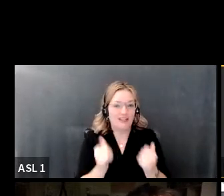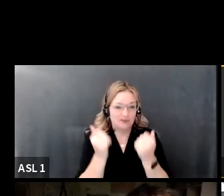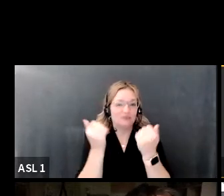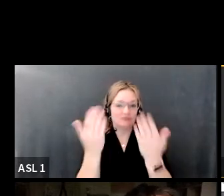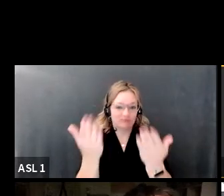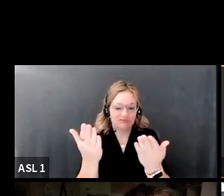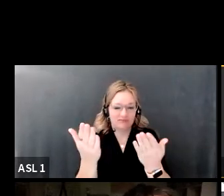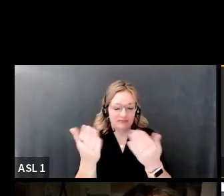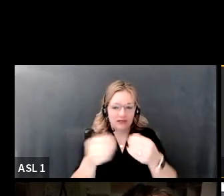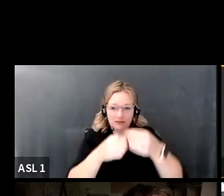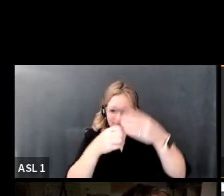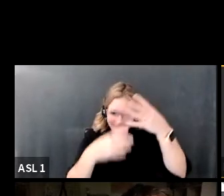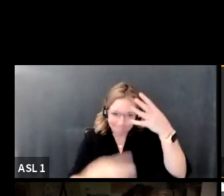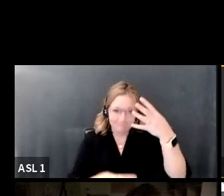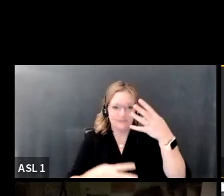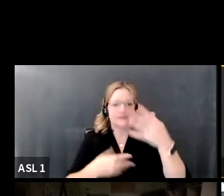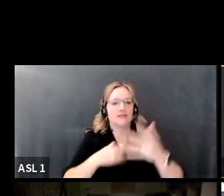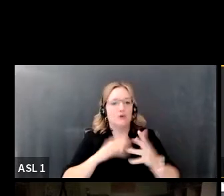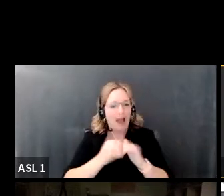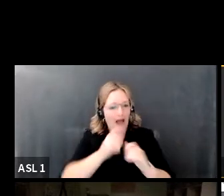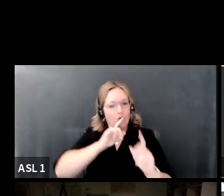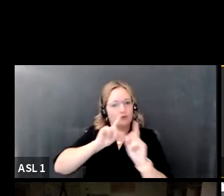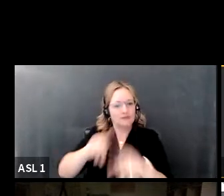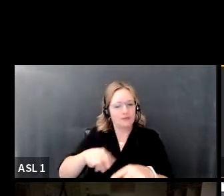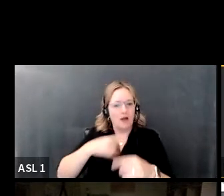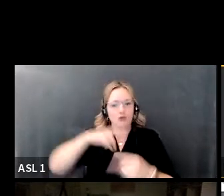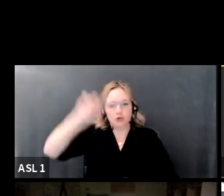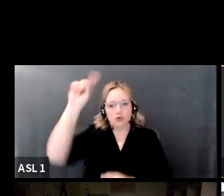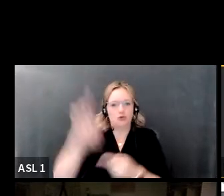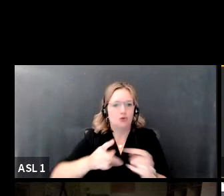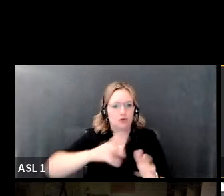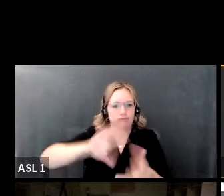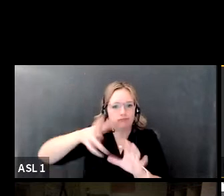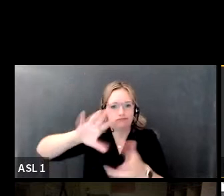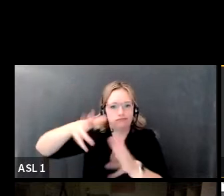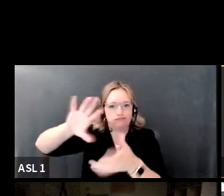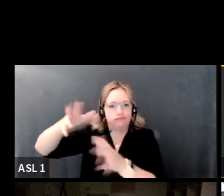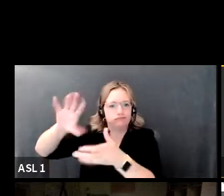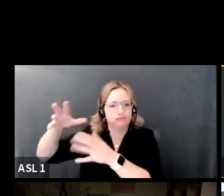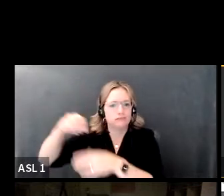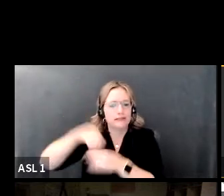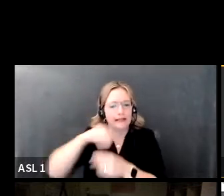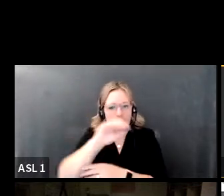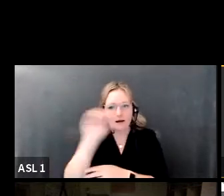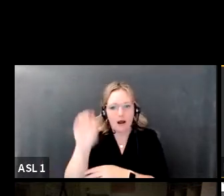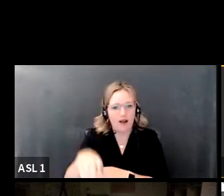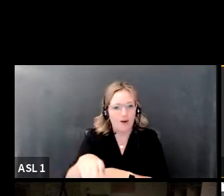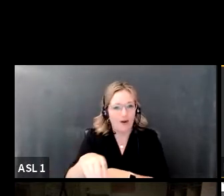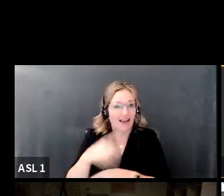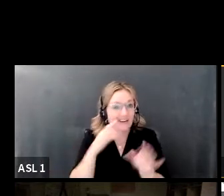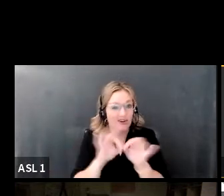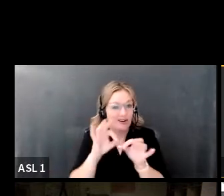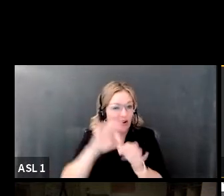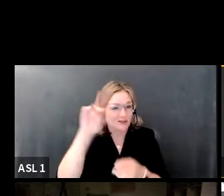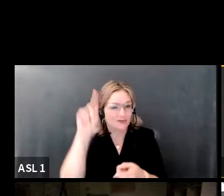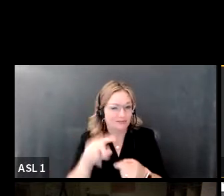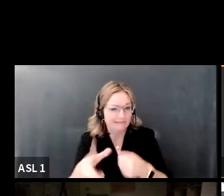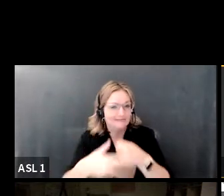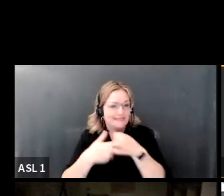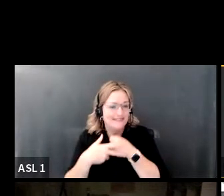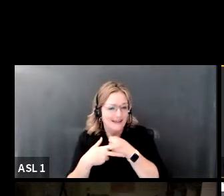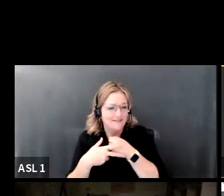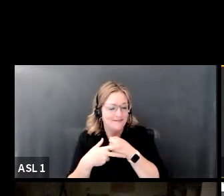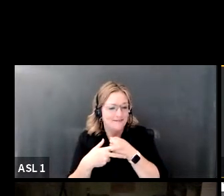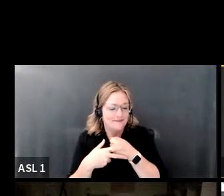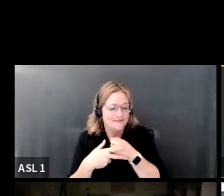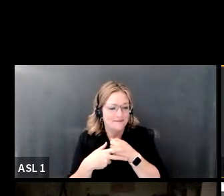that could be scaled up to better respond to and reduce crisis in ottawa and a lower cost this makes sense in